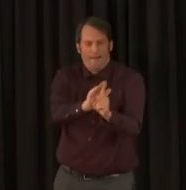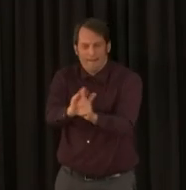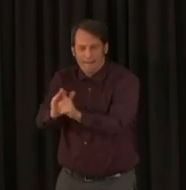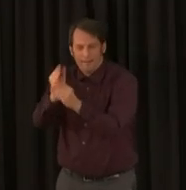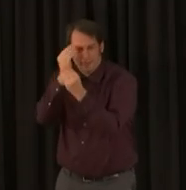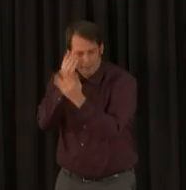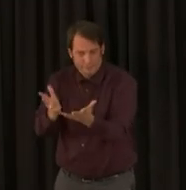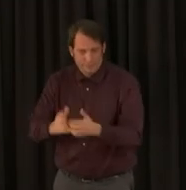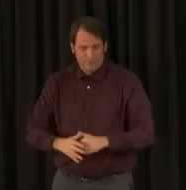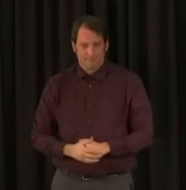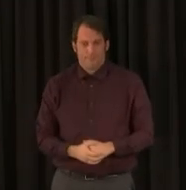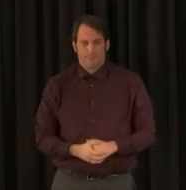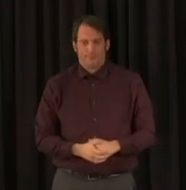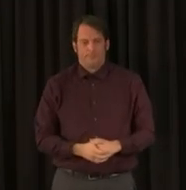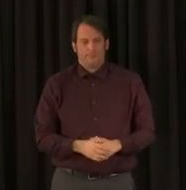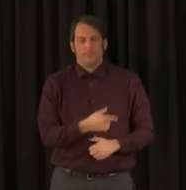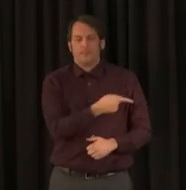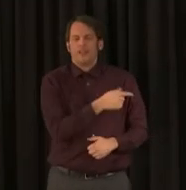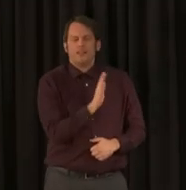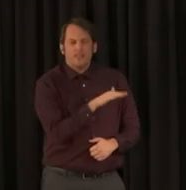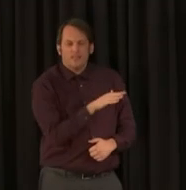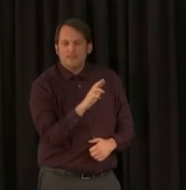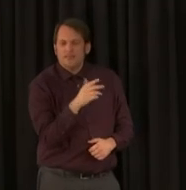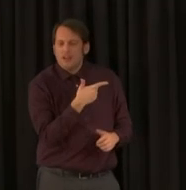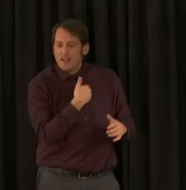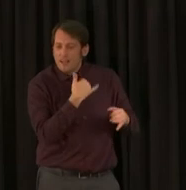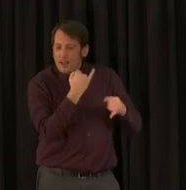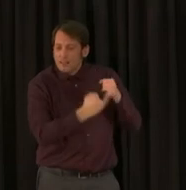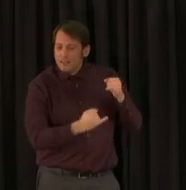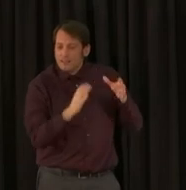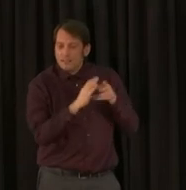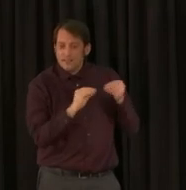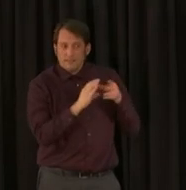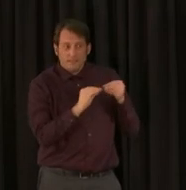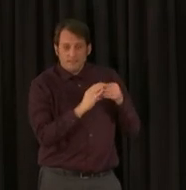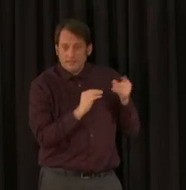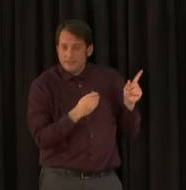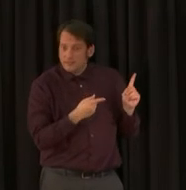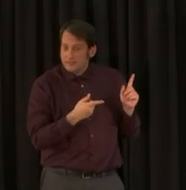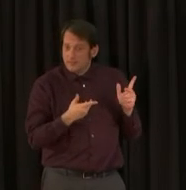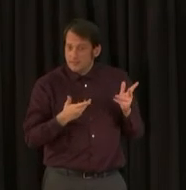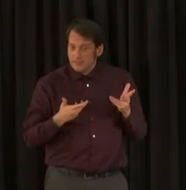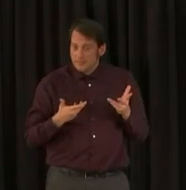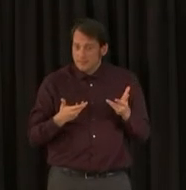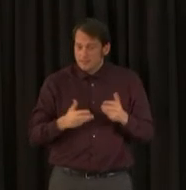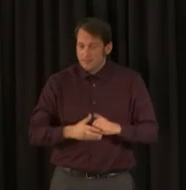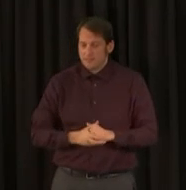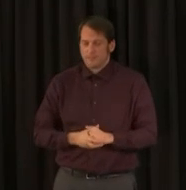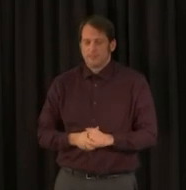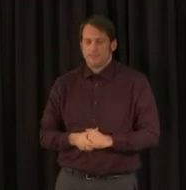Roderick, any parting advice and how many calls have you gotten since we started this call and you gave out your number?